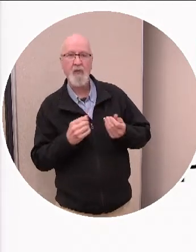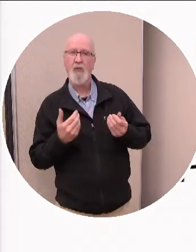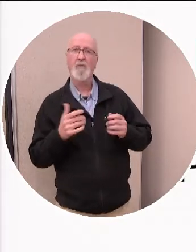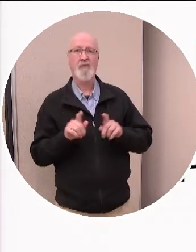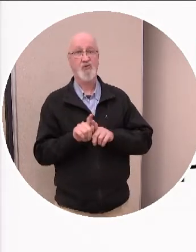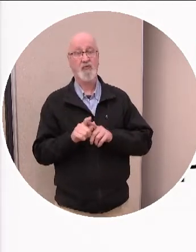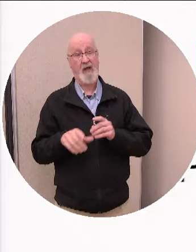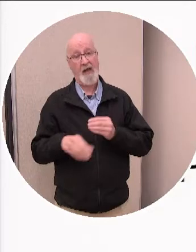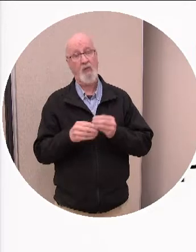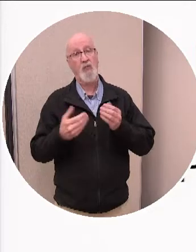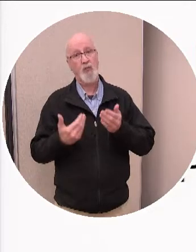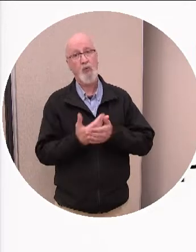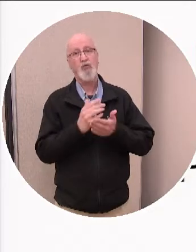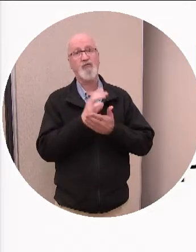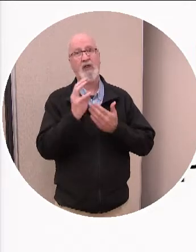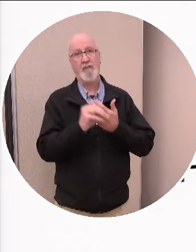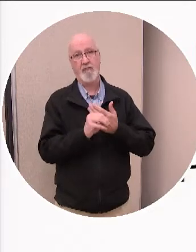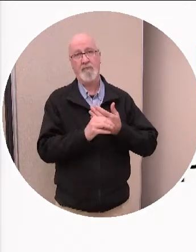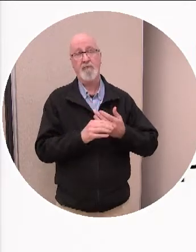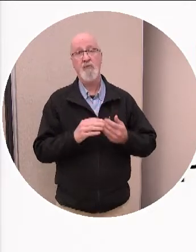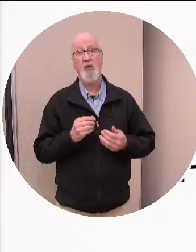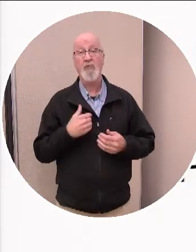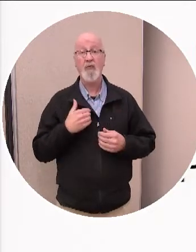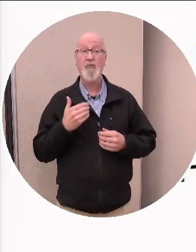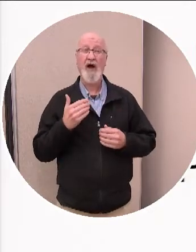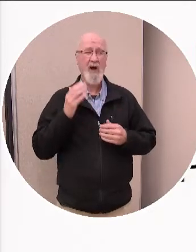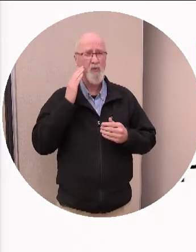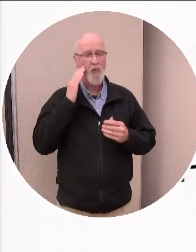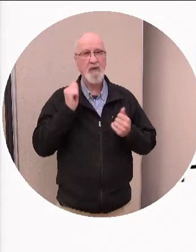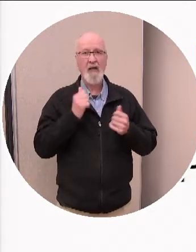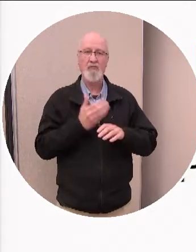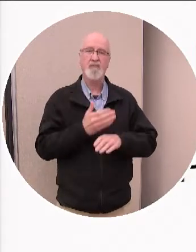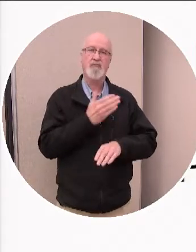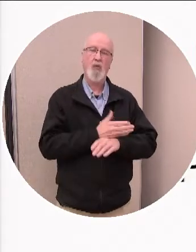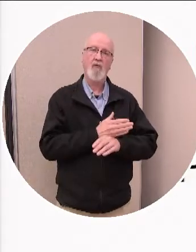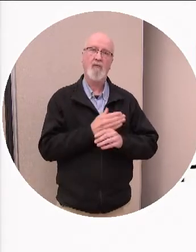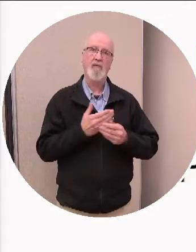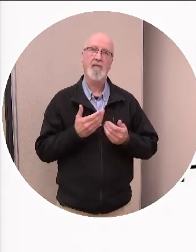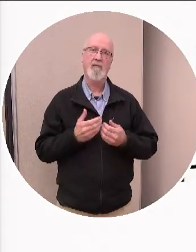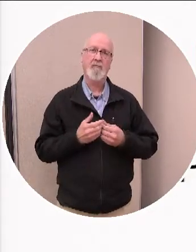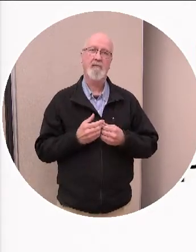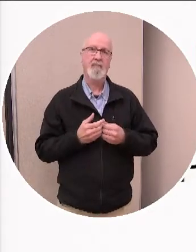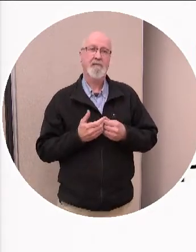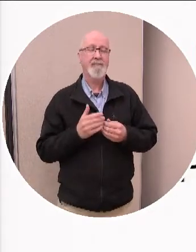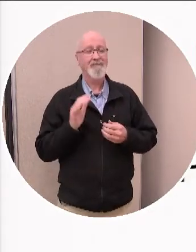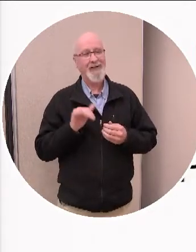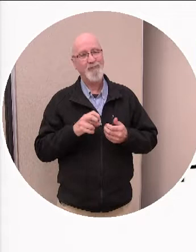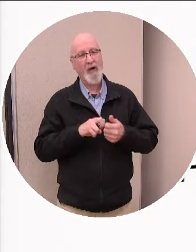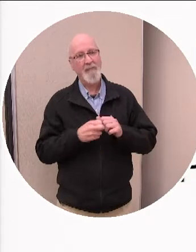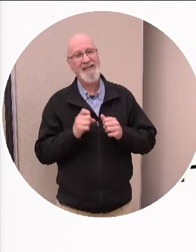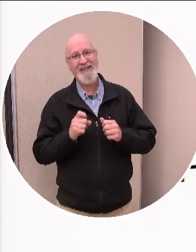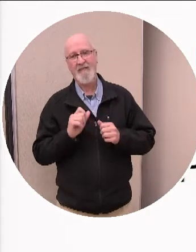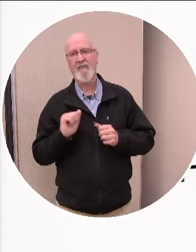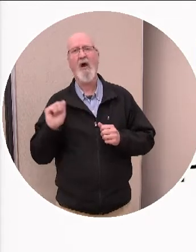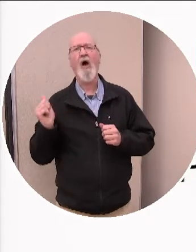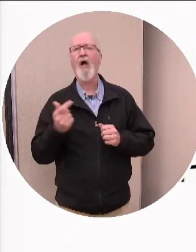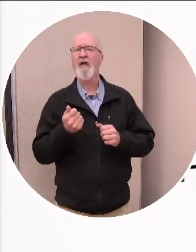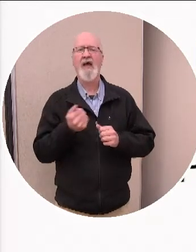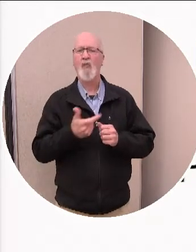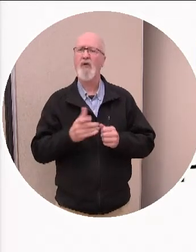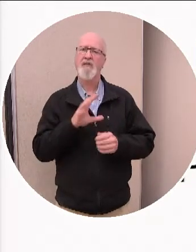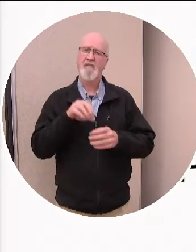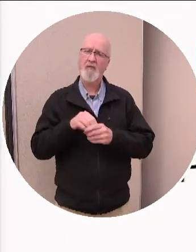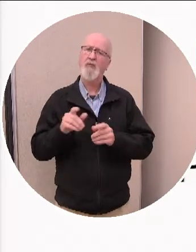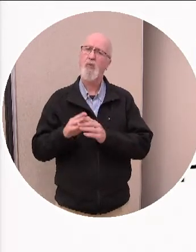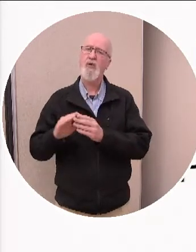We recognize that we can always do it better, and these problems require a full community effort, full